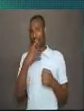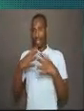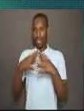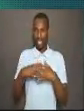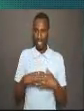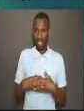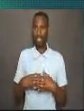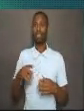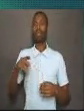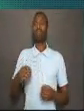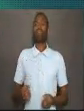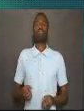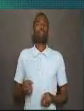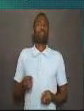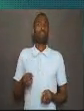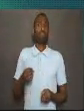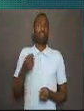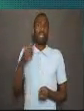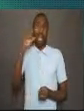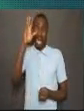is only 50%.